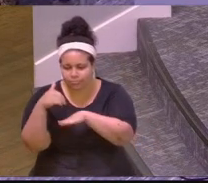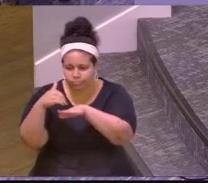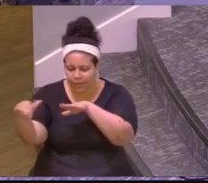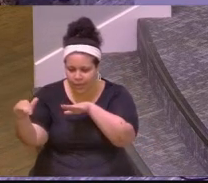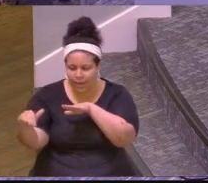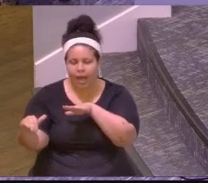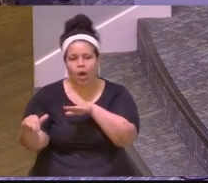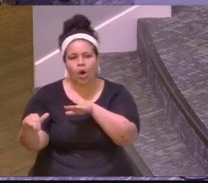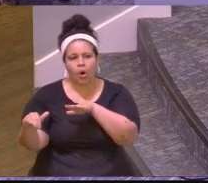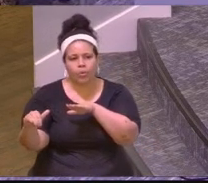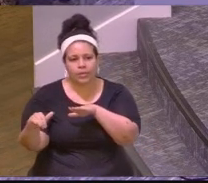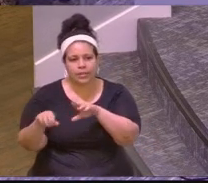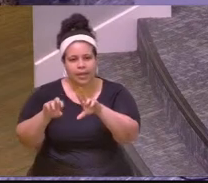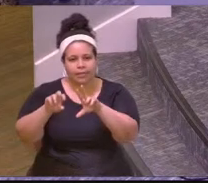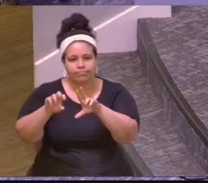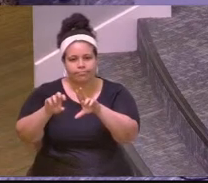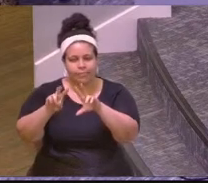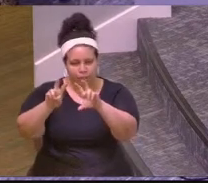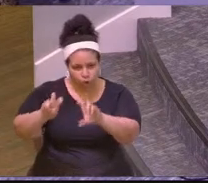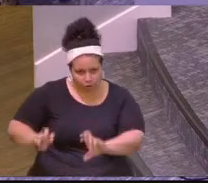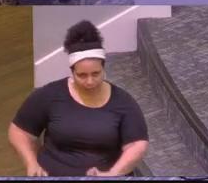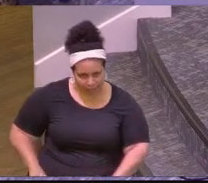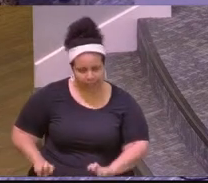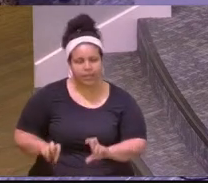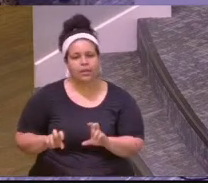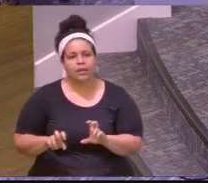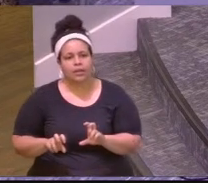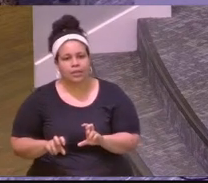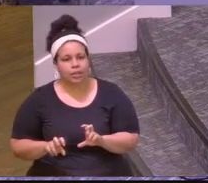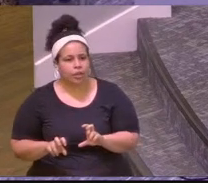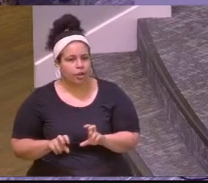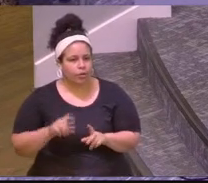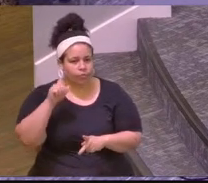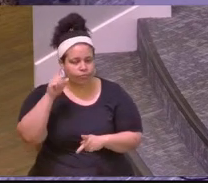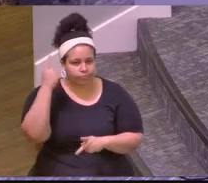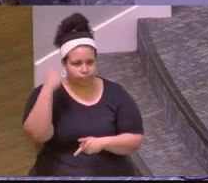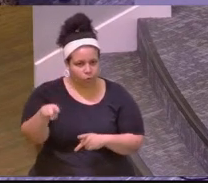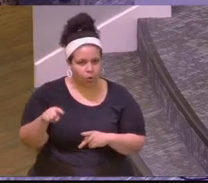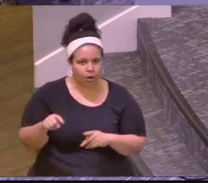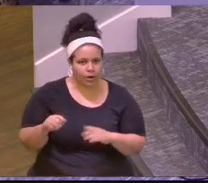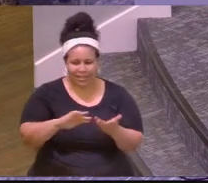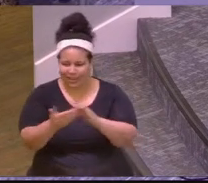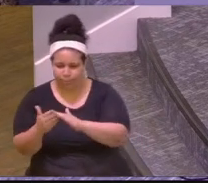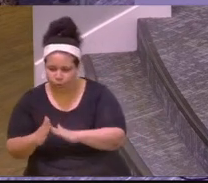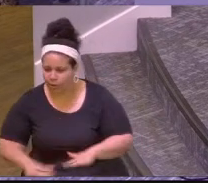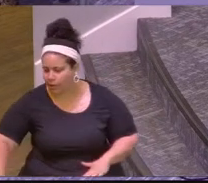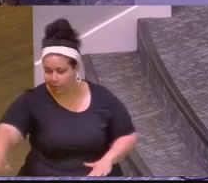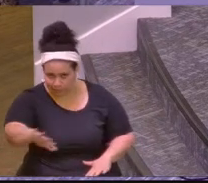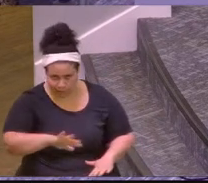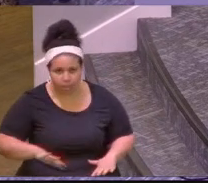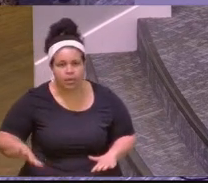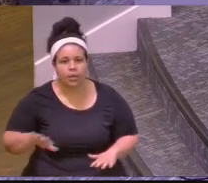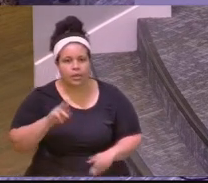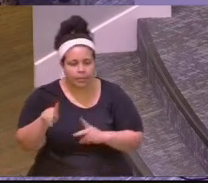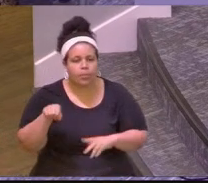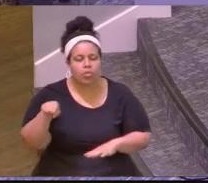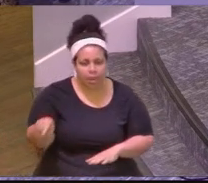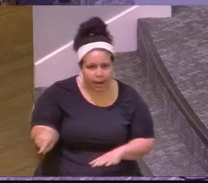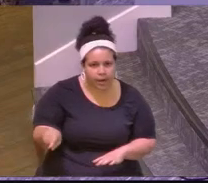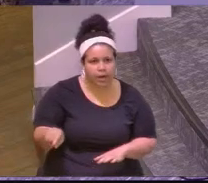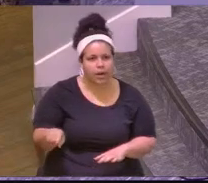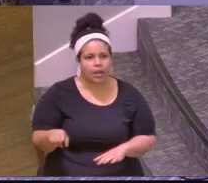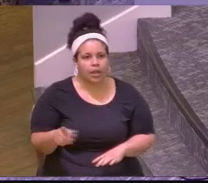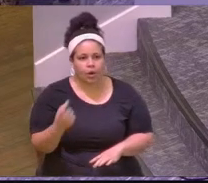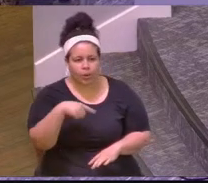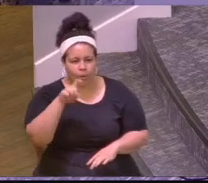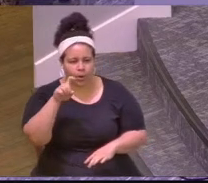stakeholders, students in particular. We are going to ask politely that